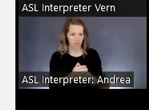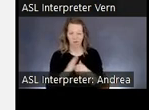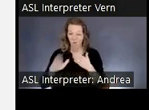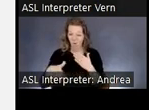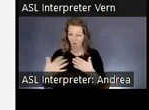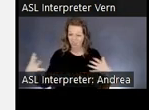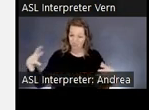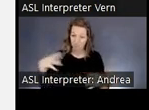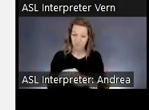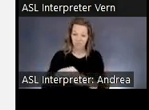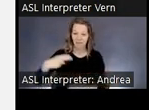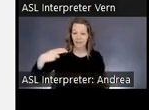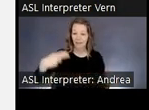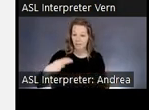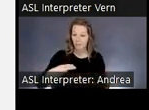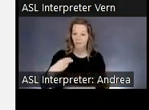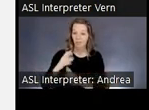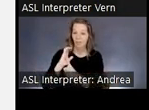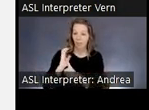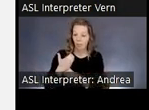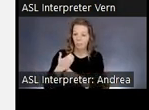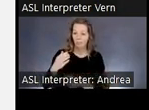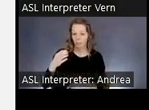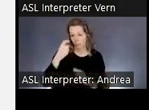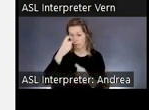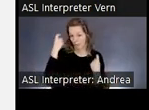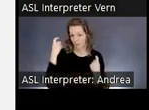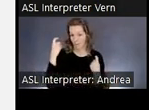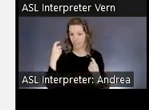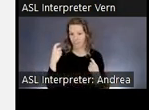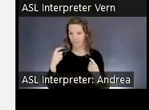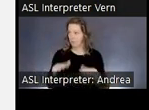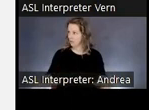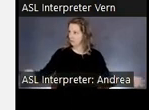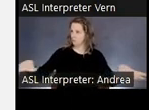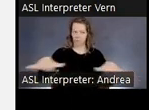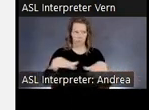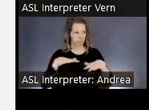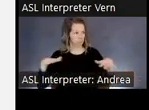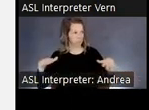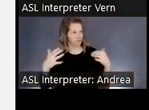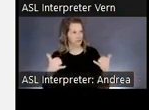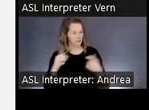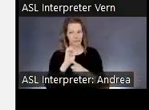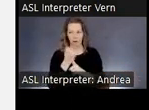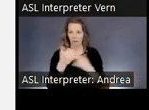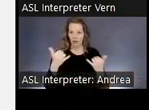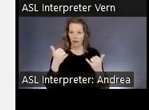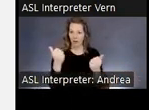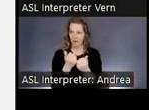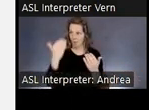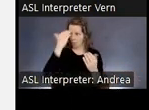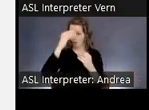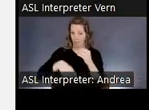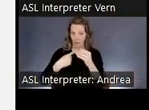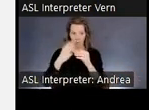trauma. So although we land in an environment that feels like everything we know about the world, understanding of